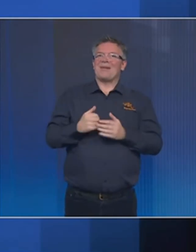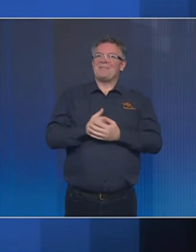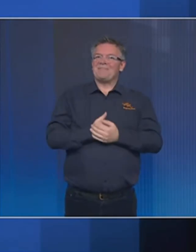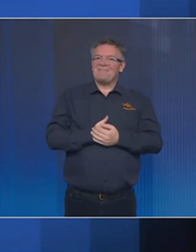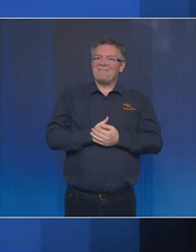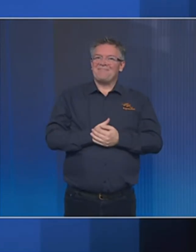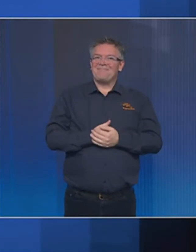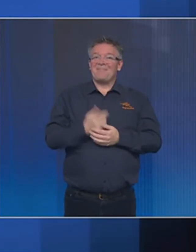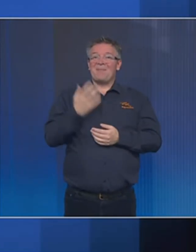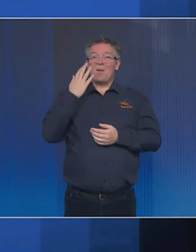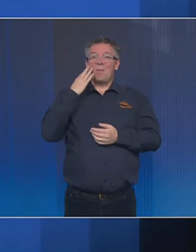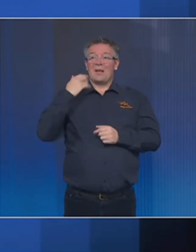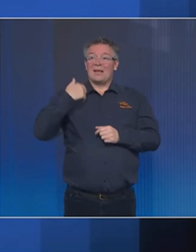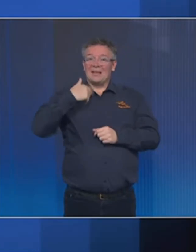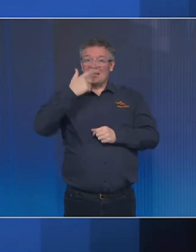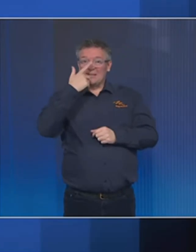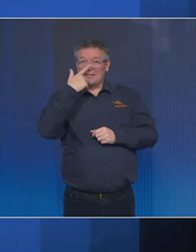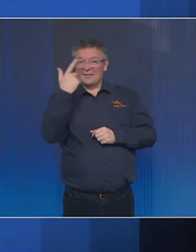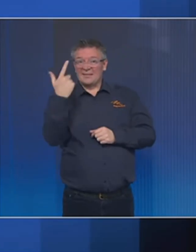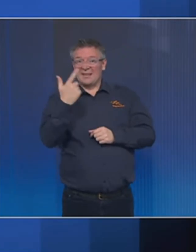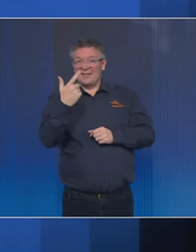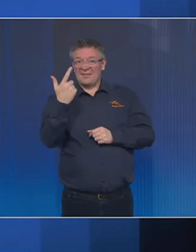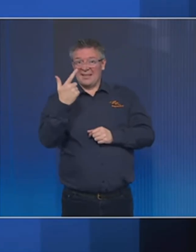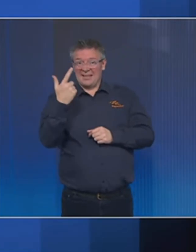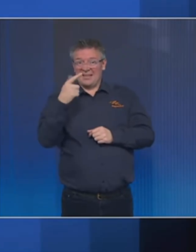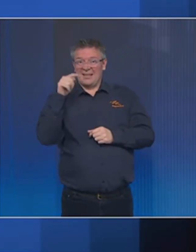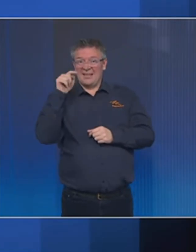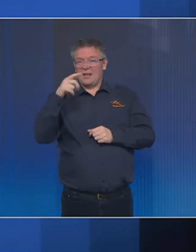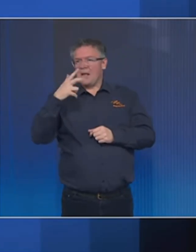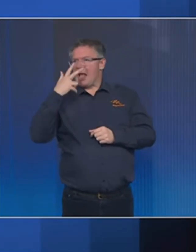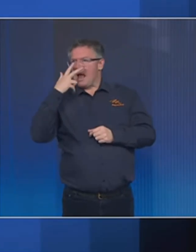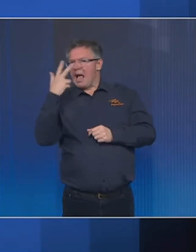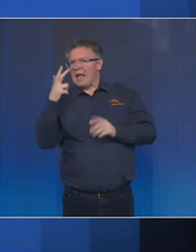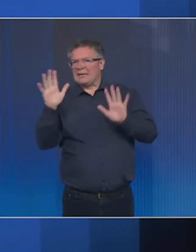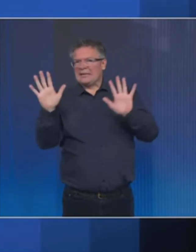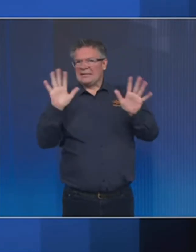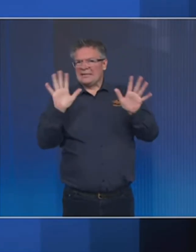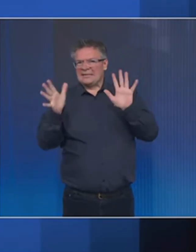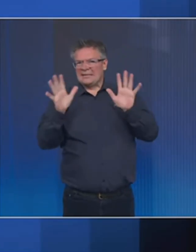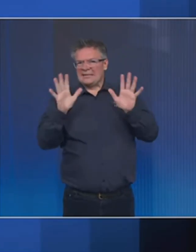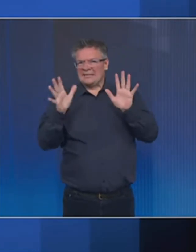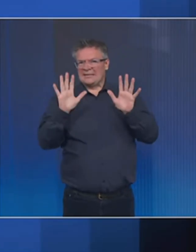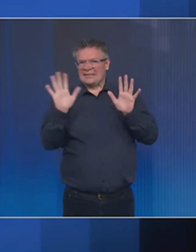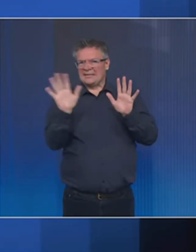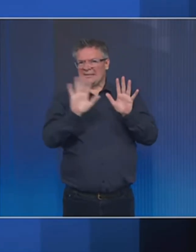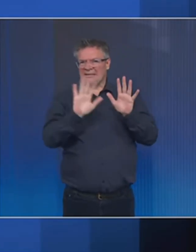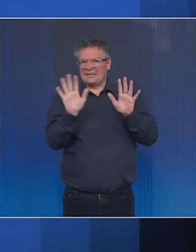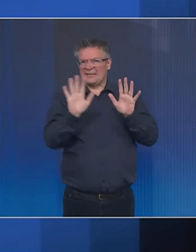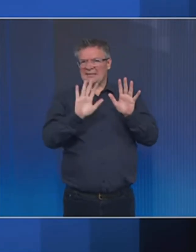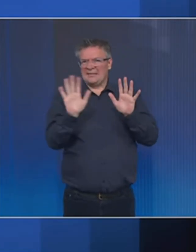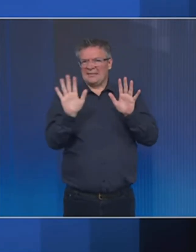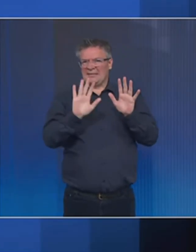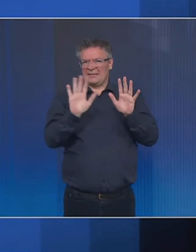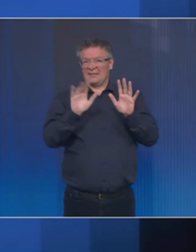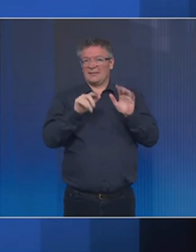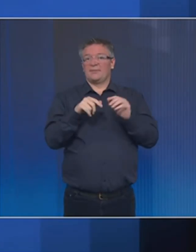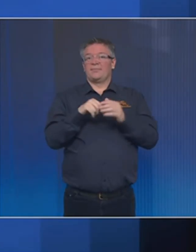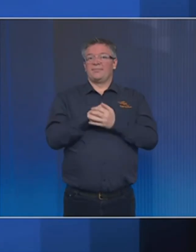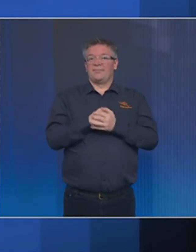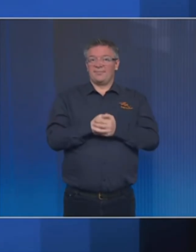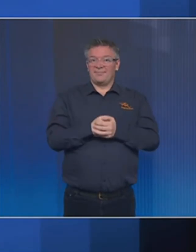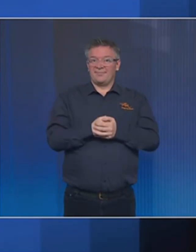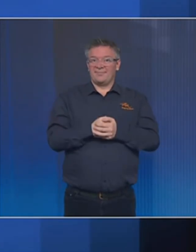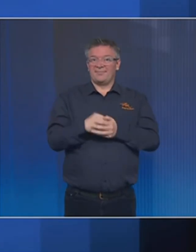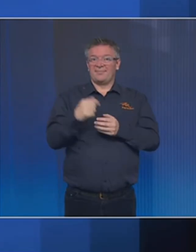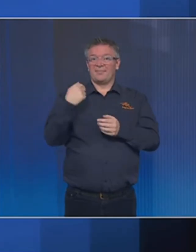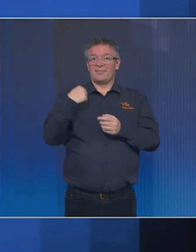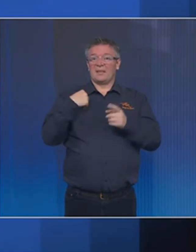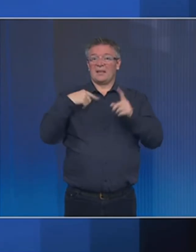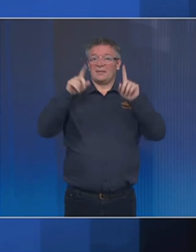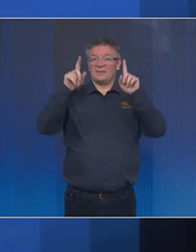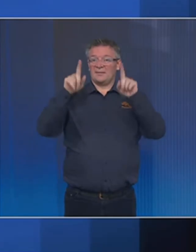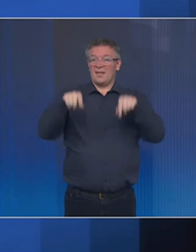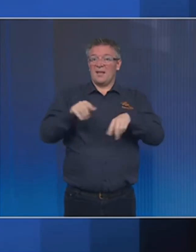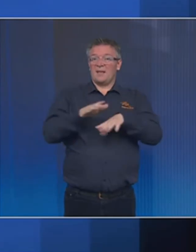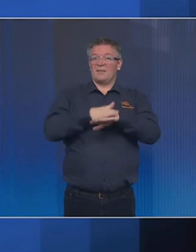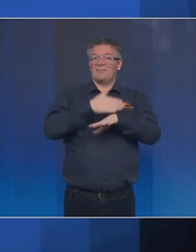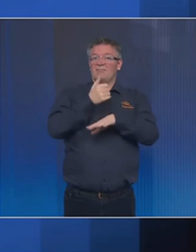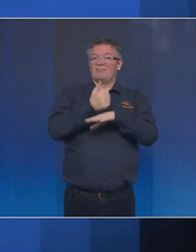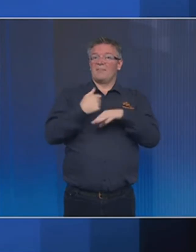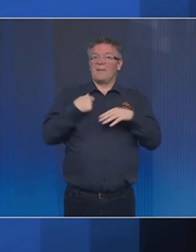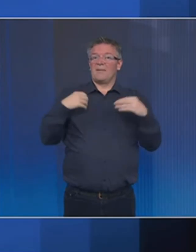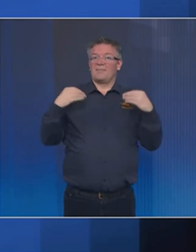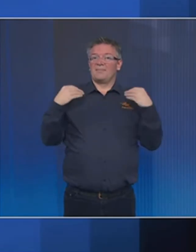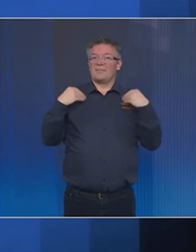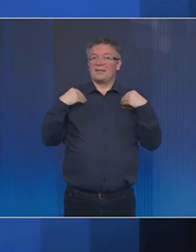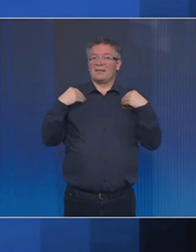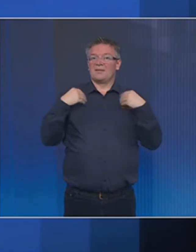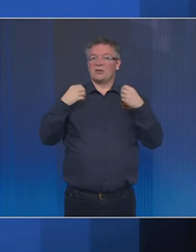17 and 18, I started essentially doing business strategy for your Netflix,